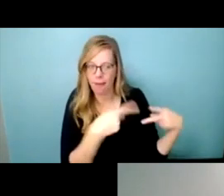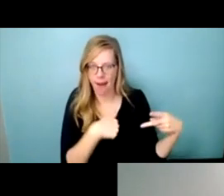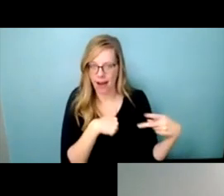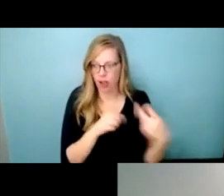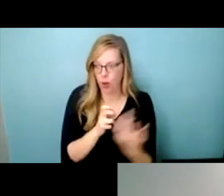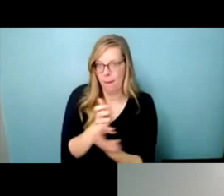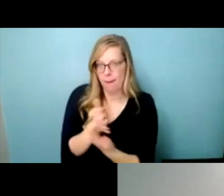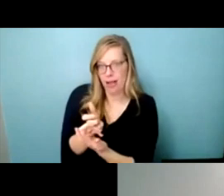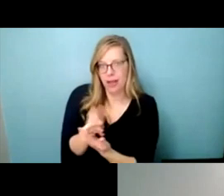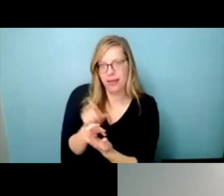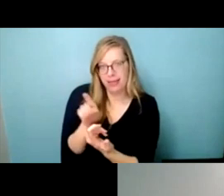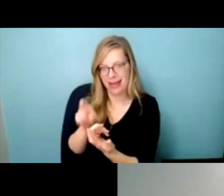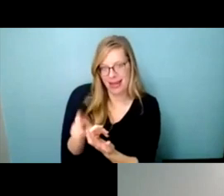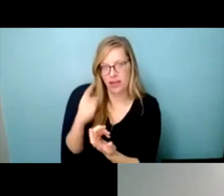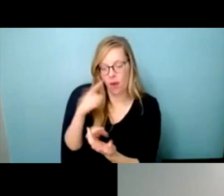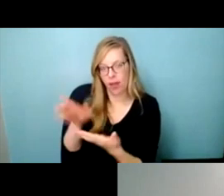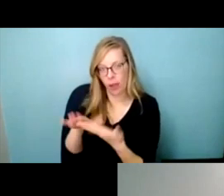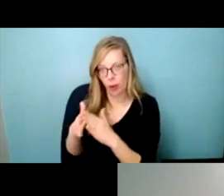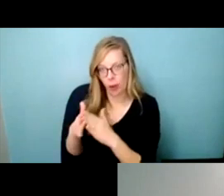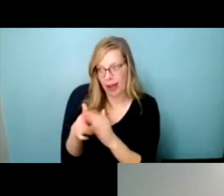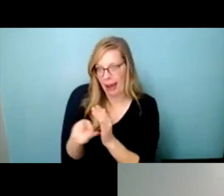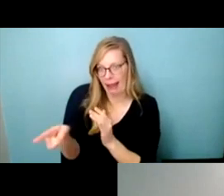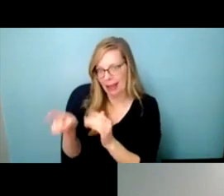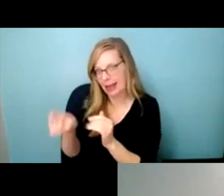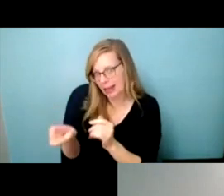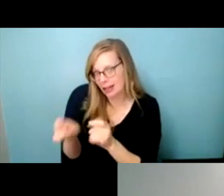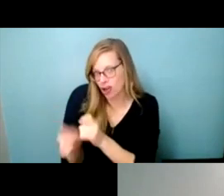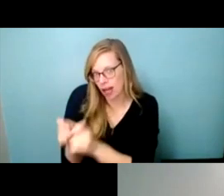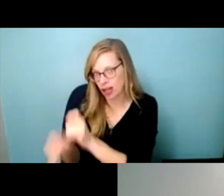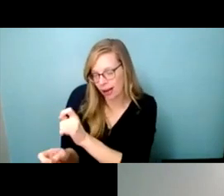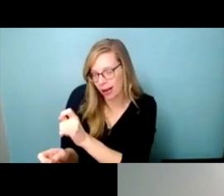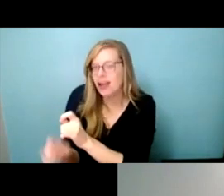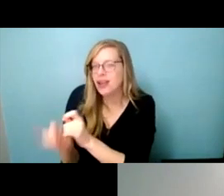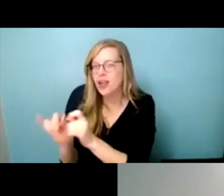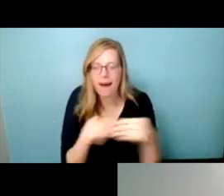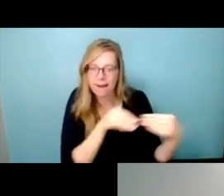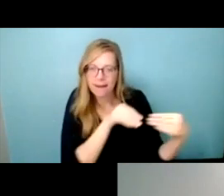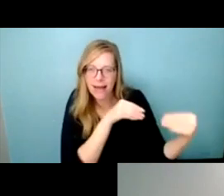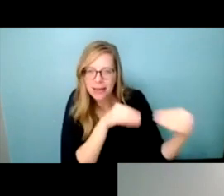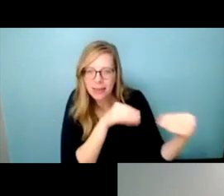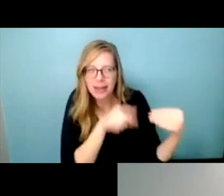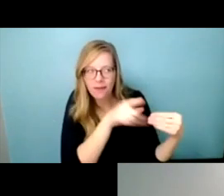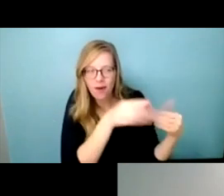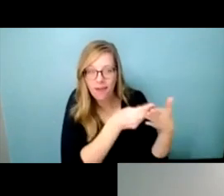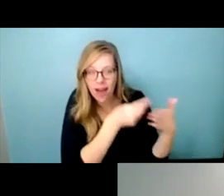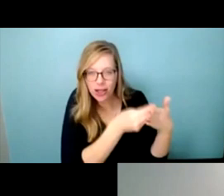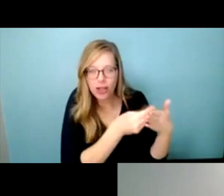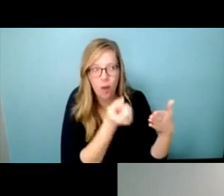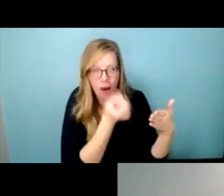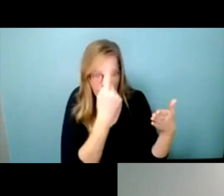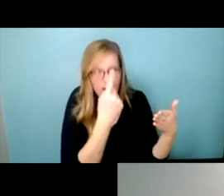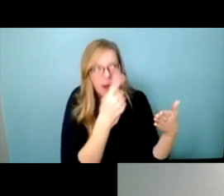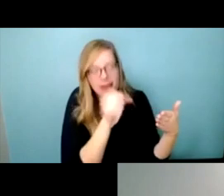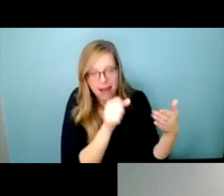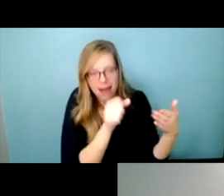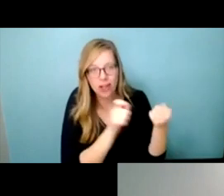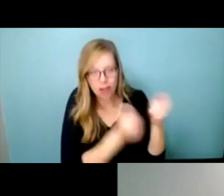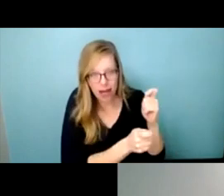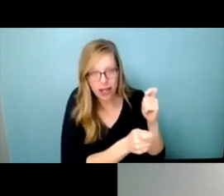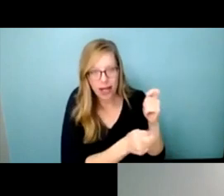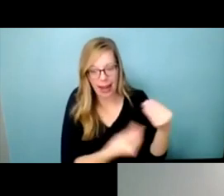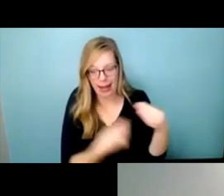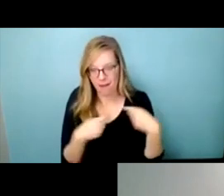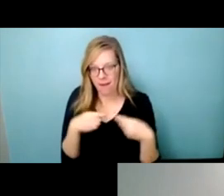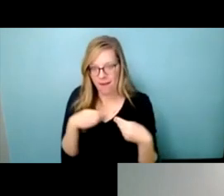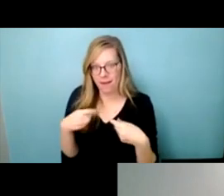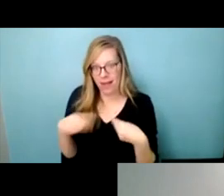they're changing. And so I think that flexibility of funders to understand when things are changing in the community, and that